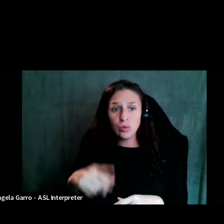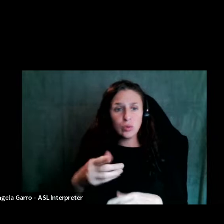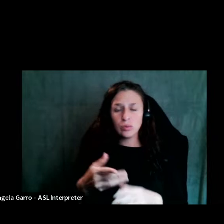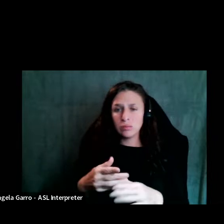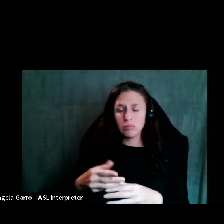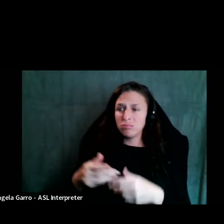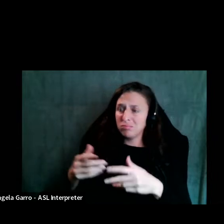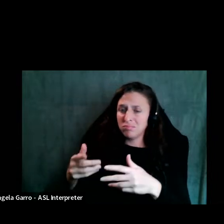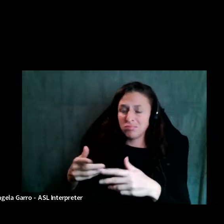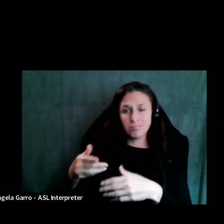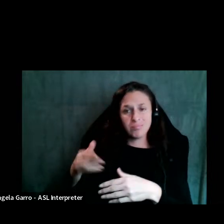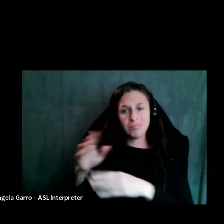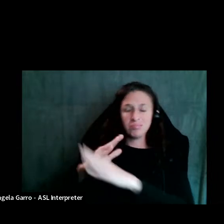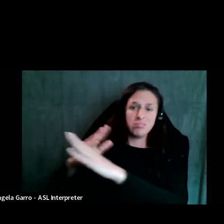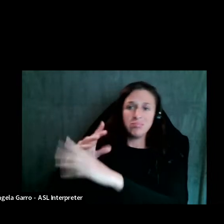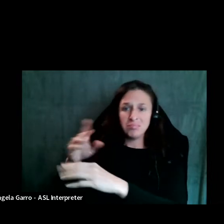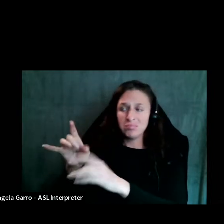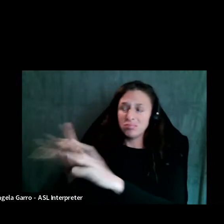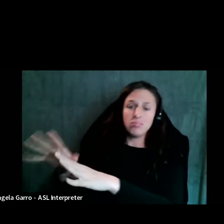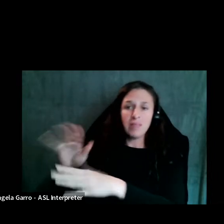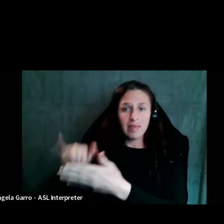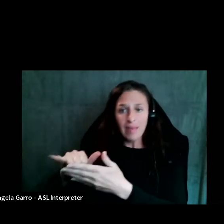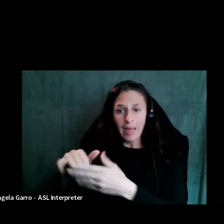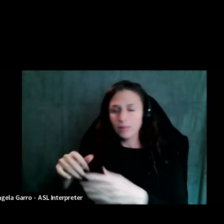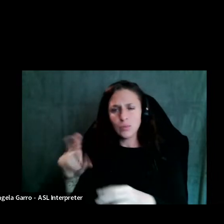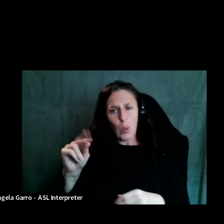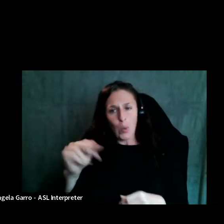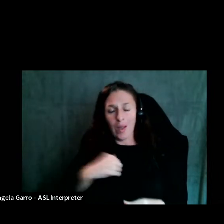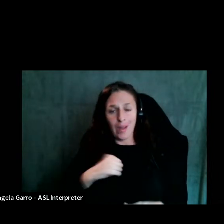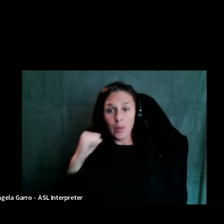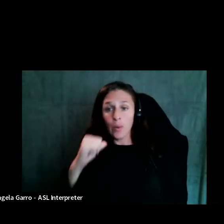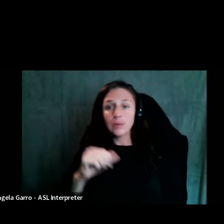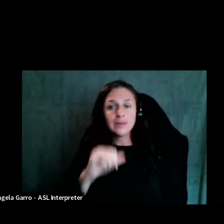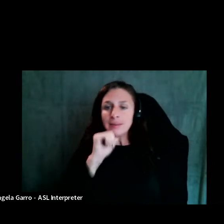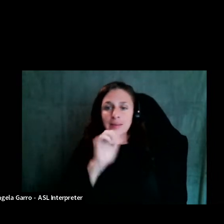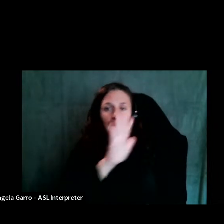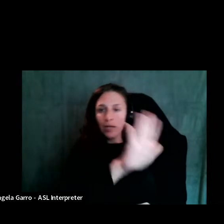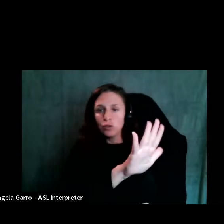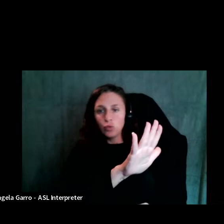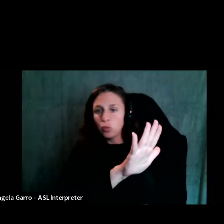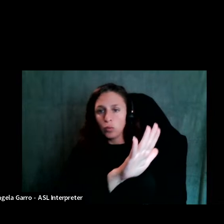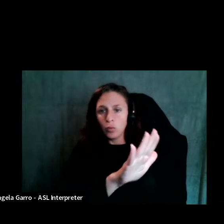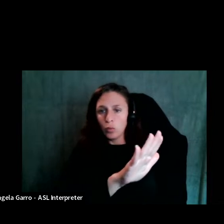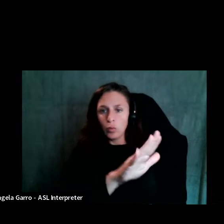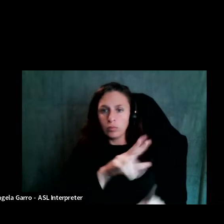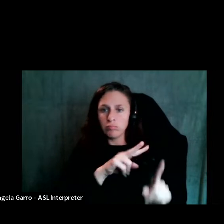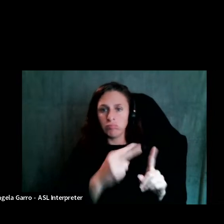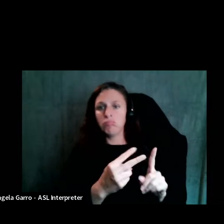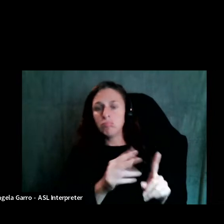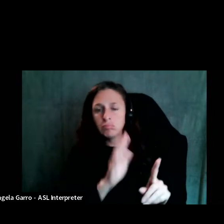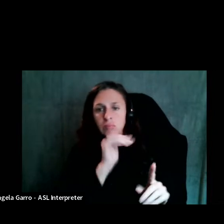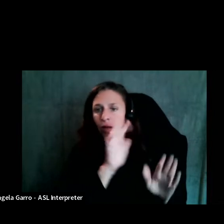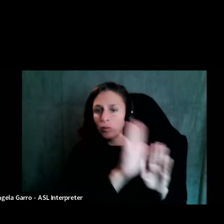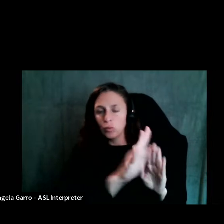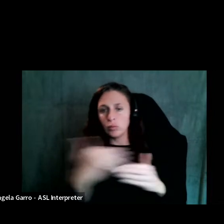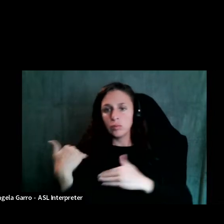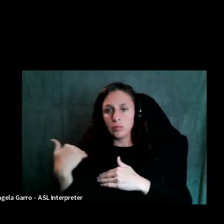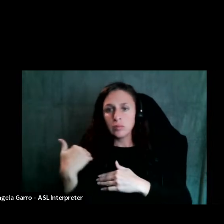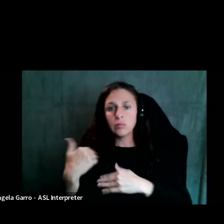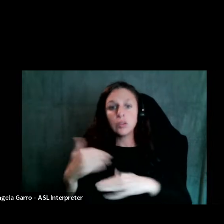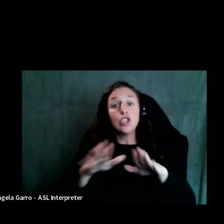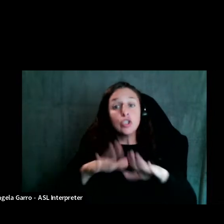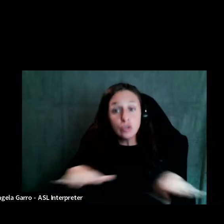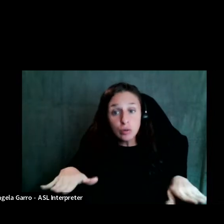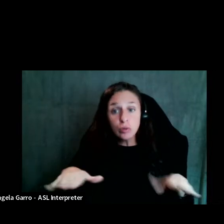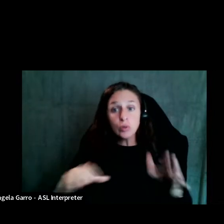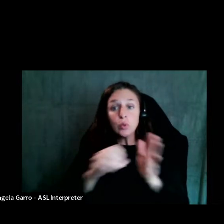atrocities? No, I won't, because it is not in your purview. The children, the students are in your